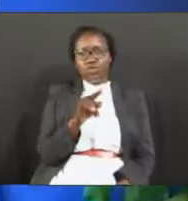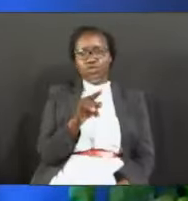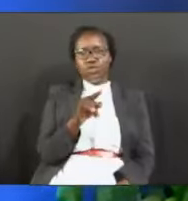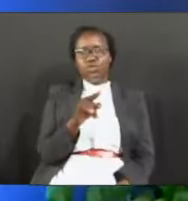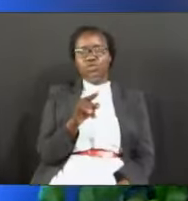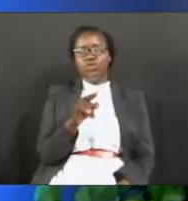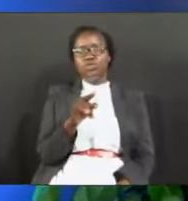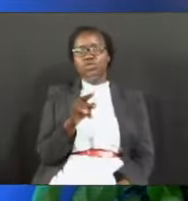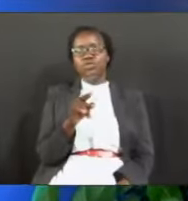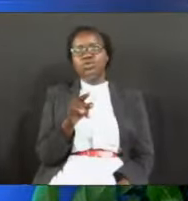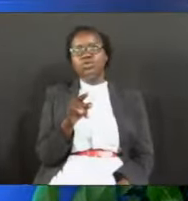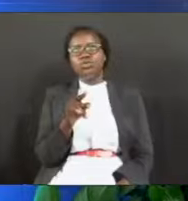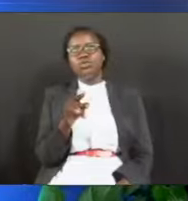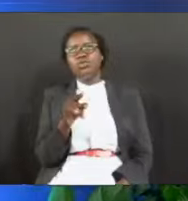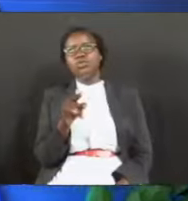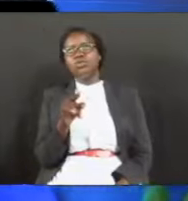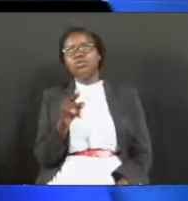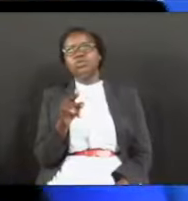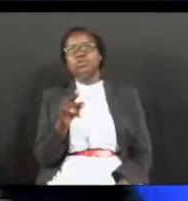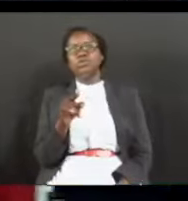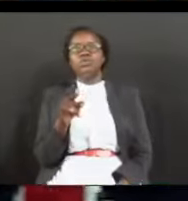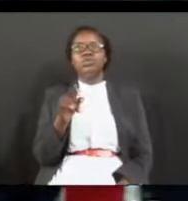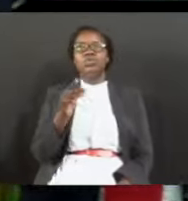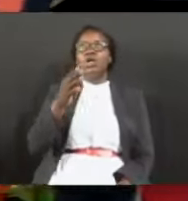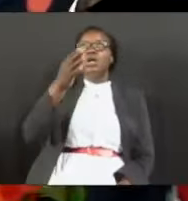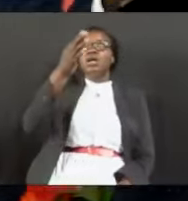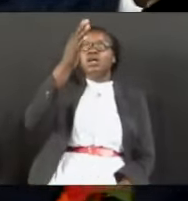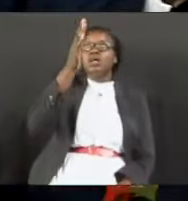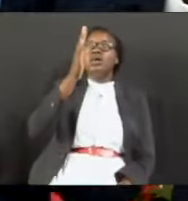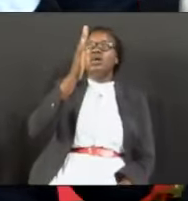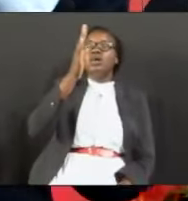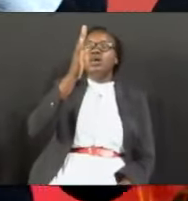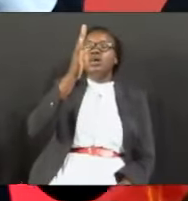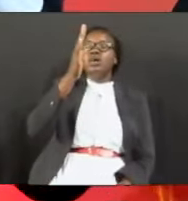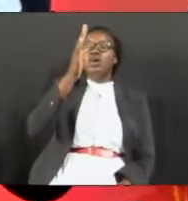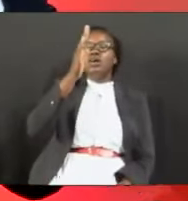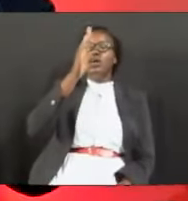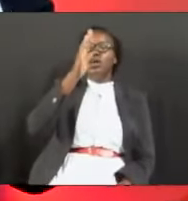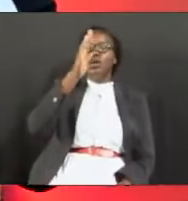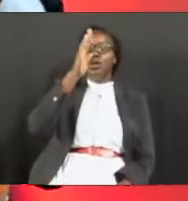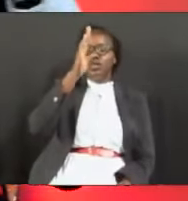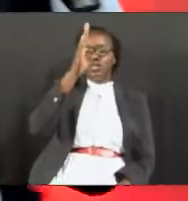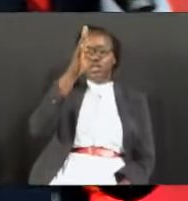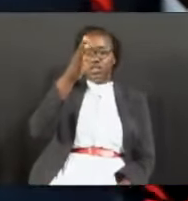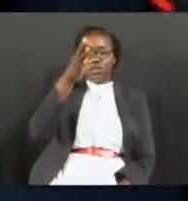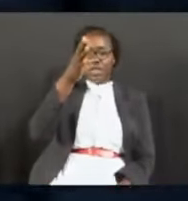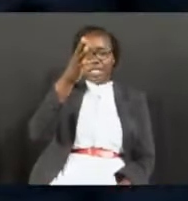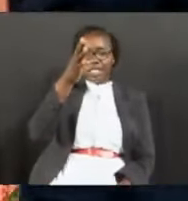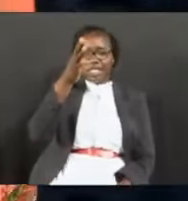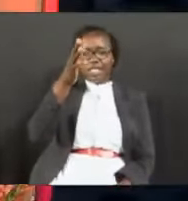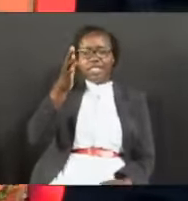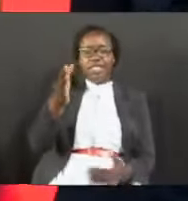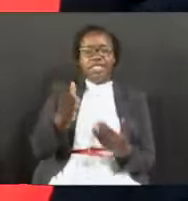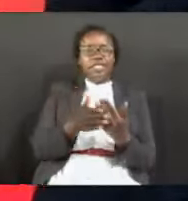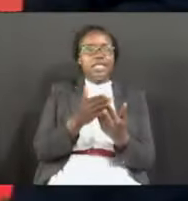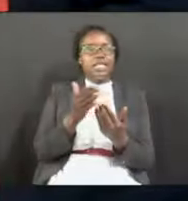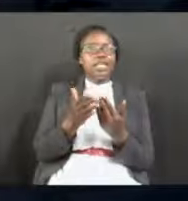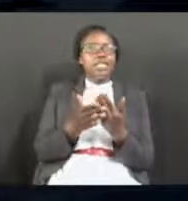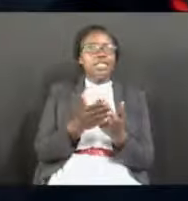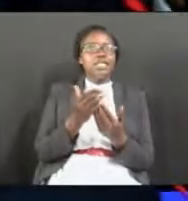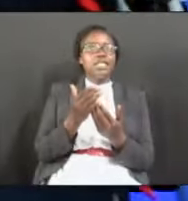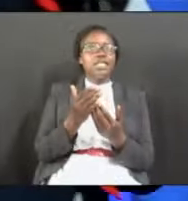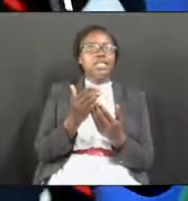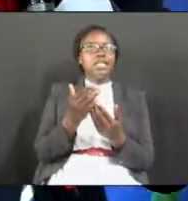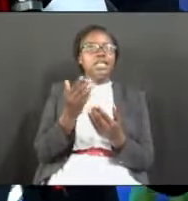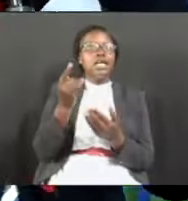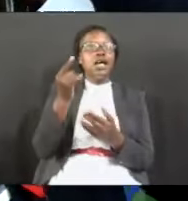come. He will take care of you. I can assure you this morning, he will take care of you. He will. He will.